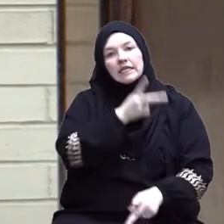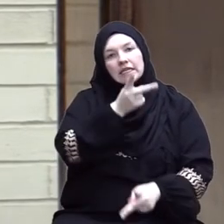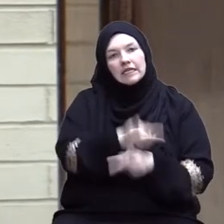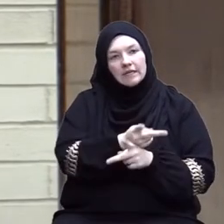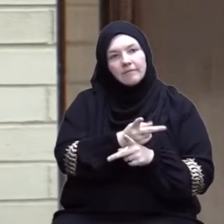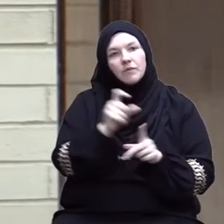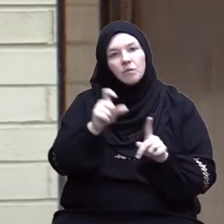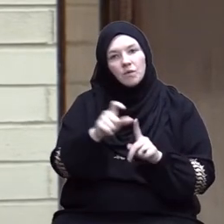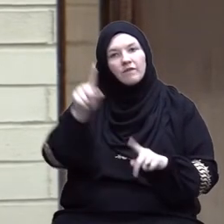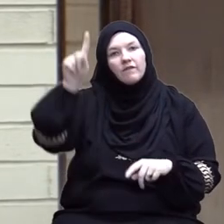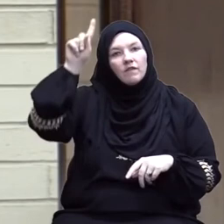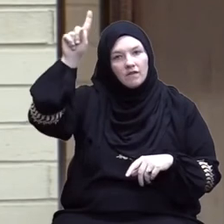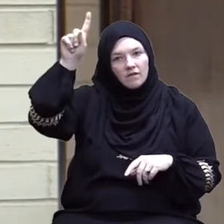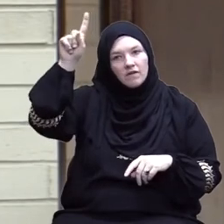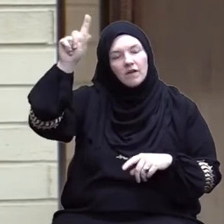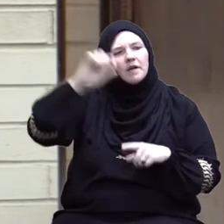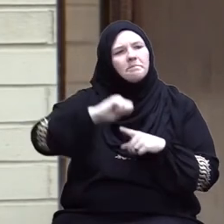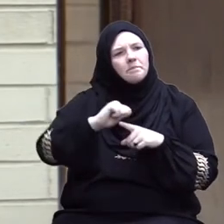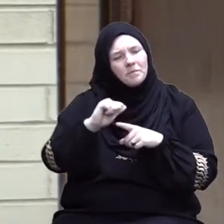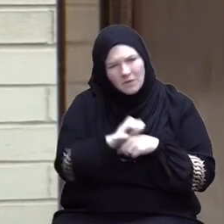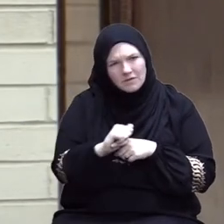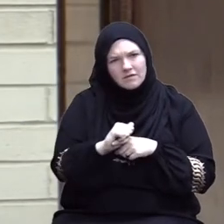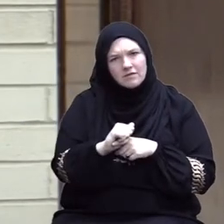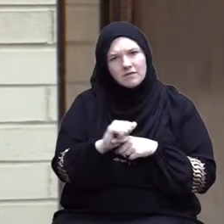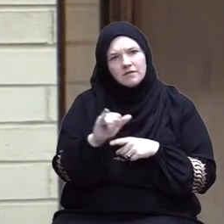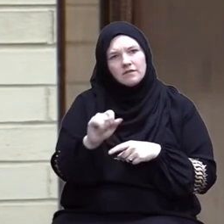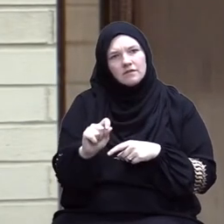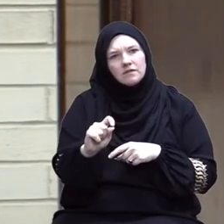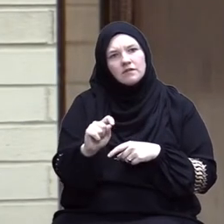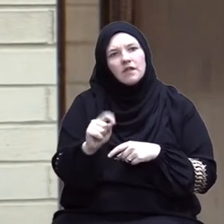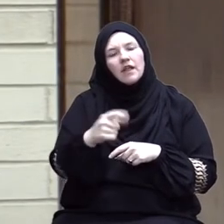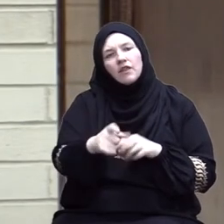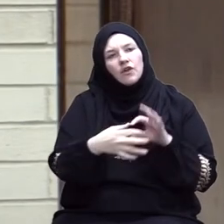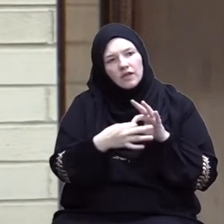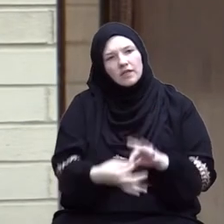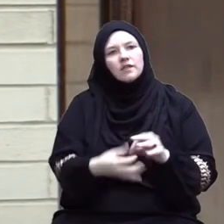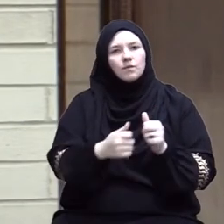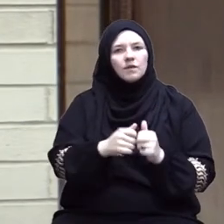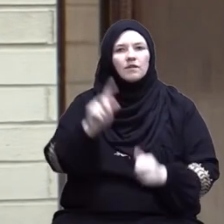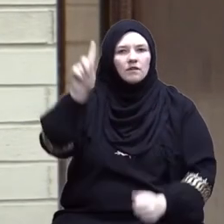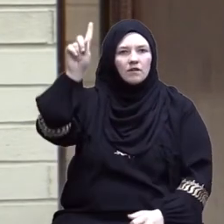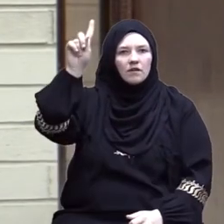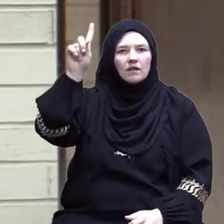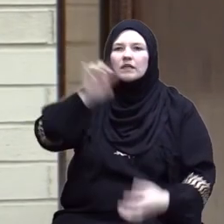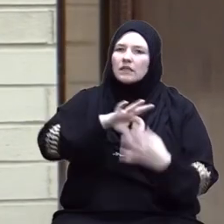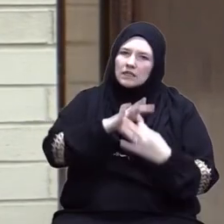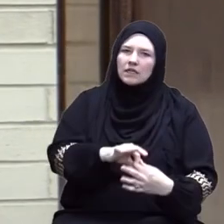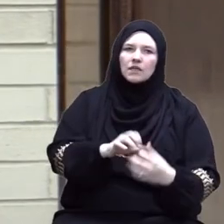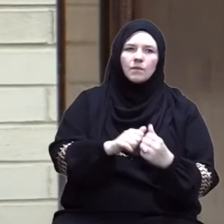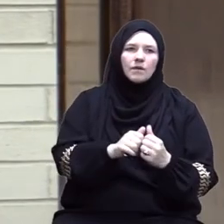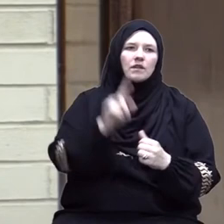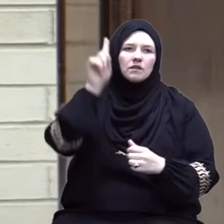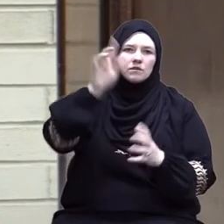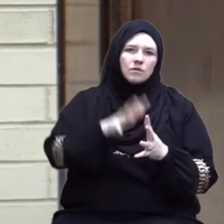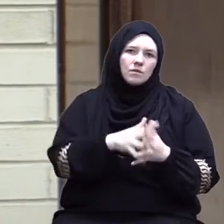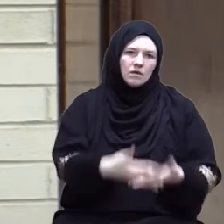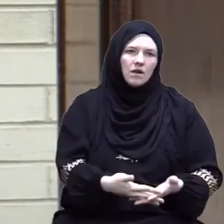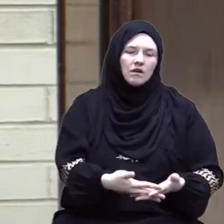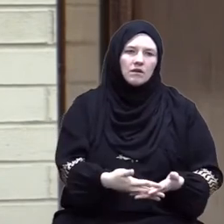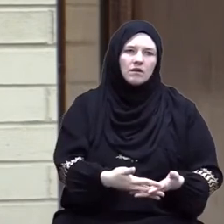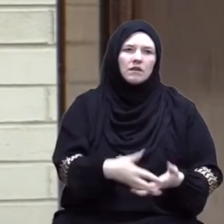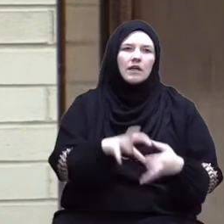of Allah and practice it, and they are connected with Allah, connected with His book,